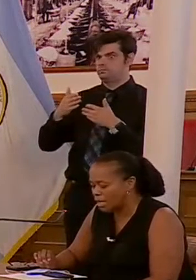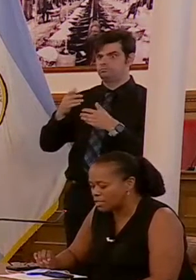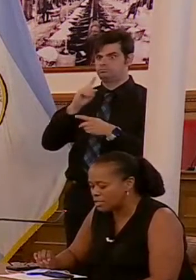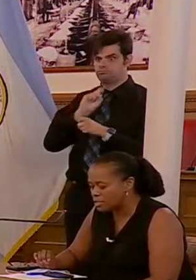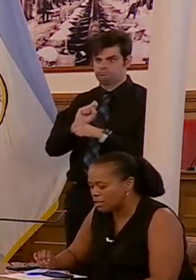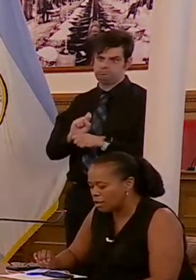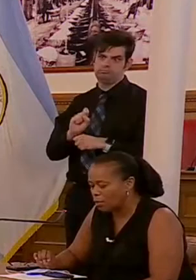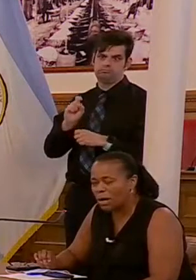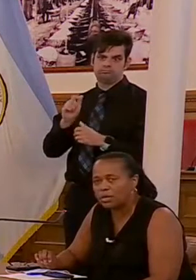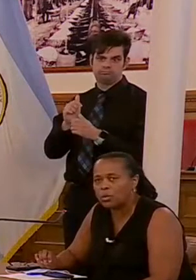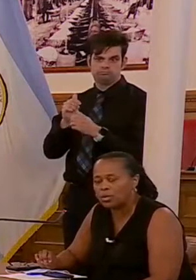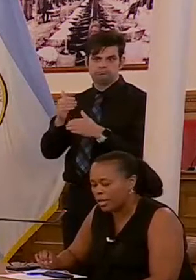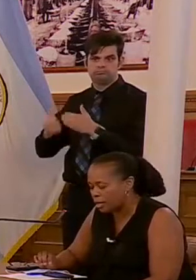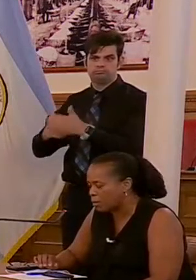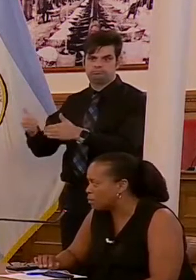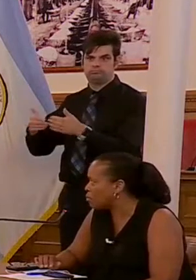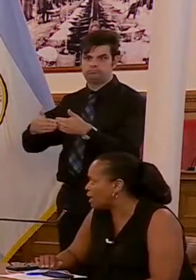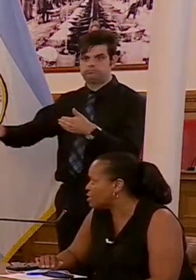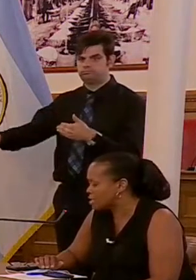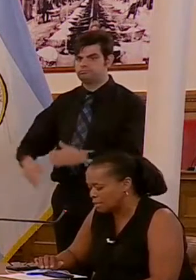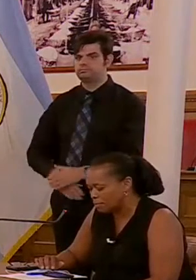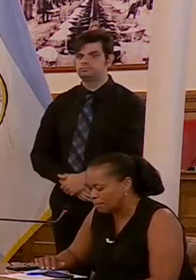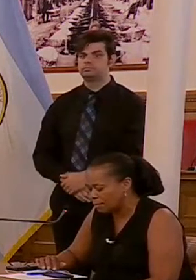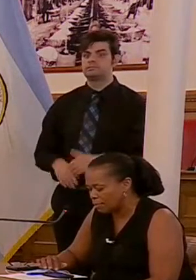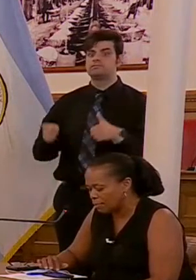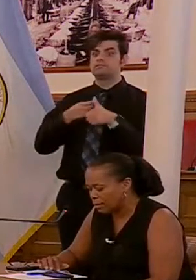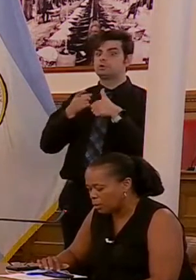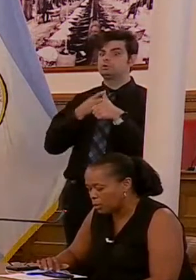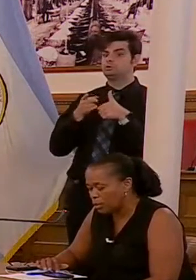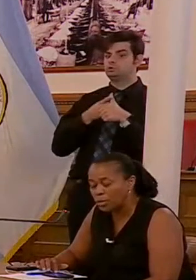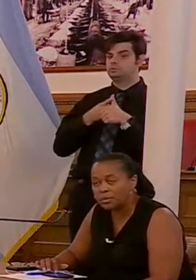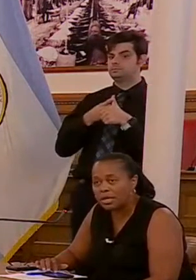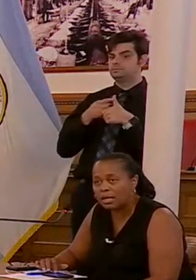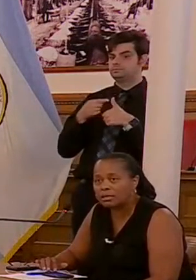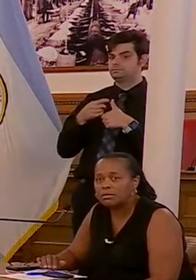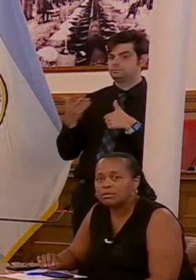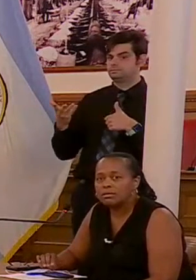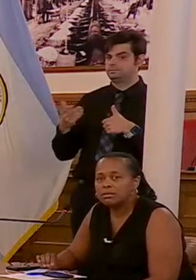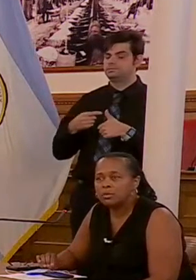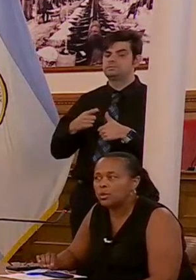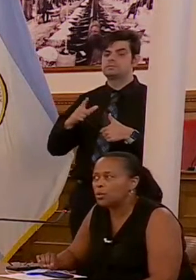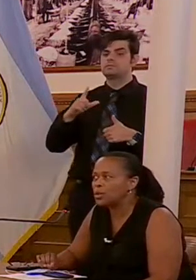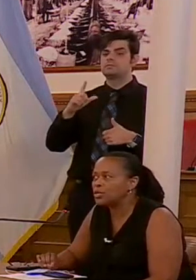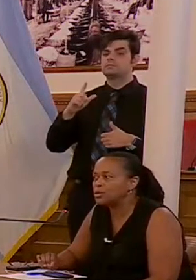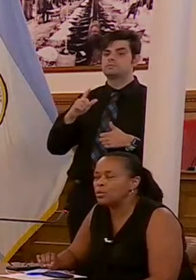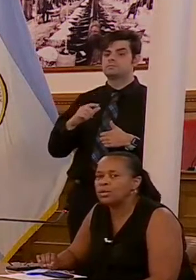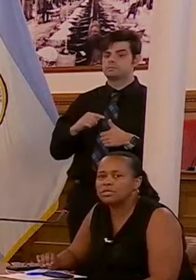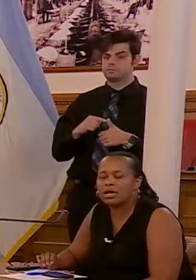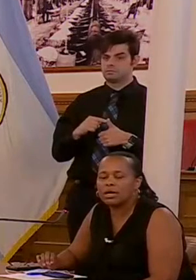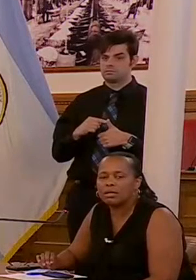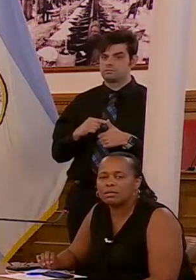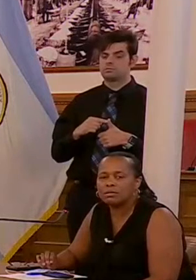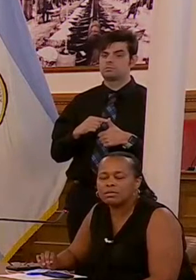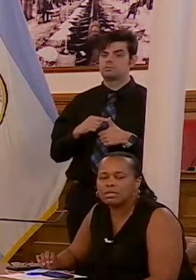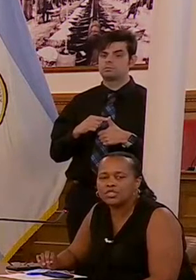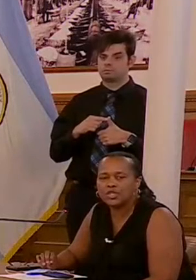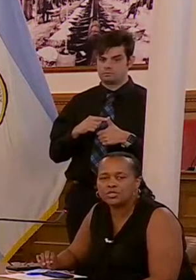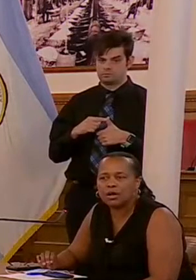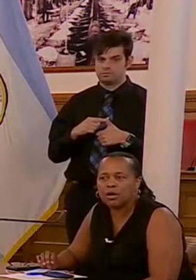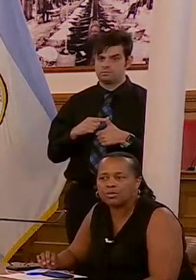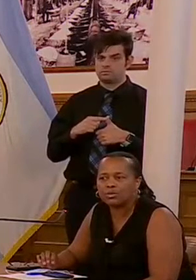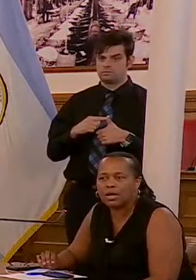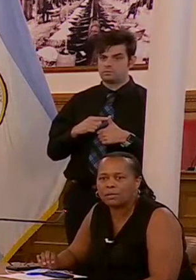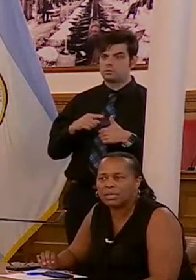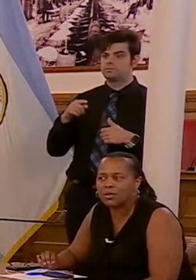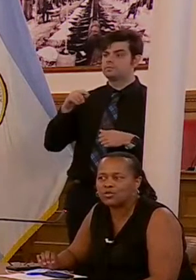to enhance our body-worn camera policy. We agree with that. We are working through, as has